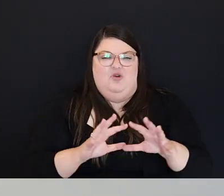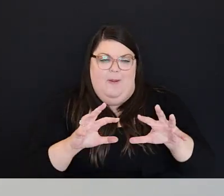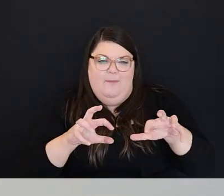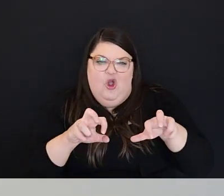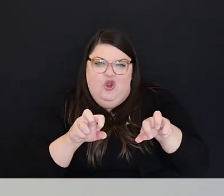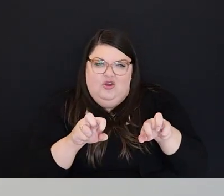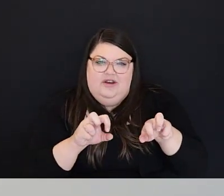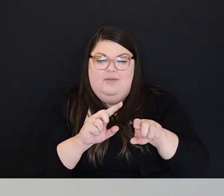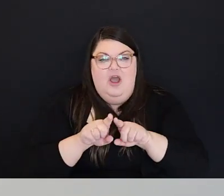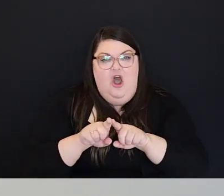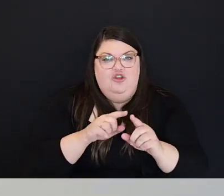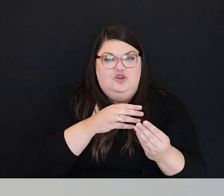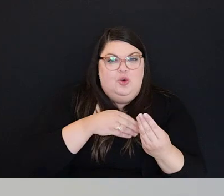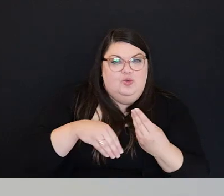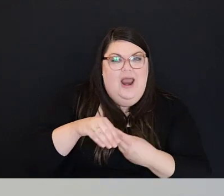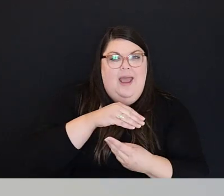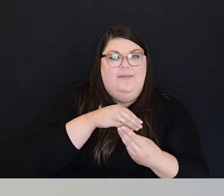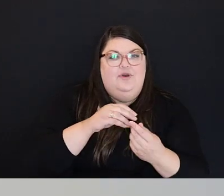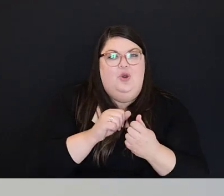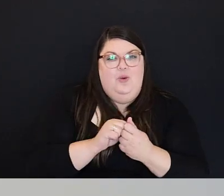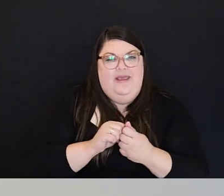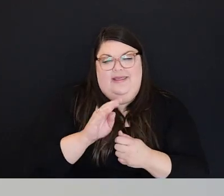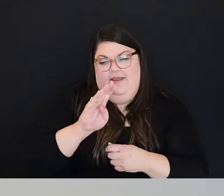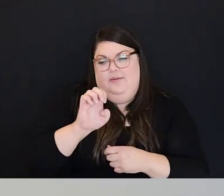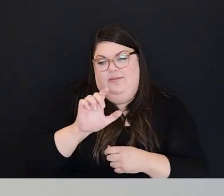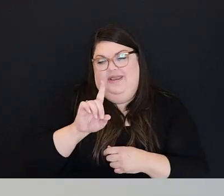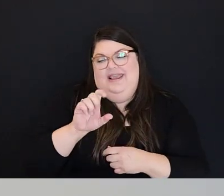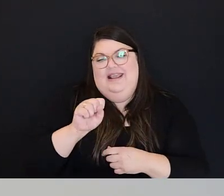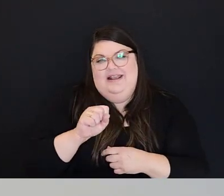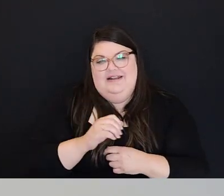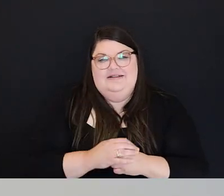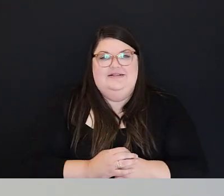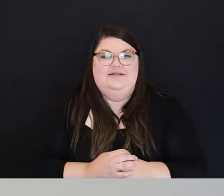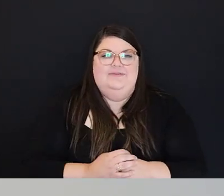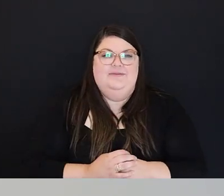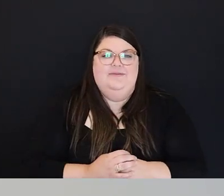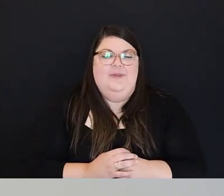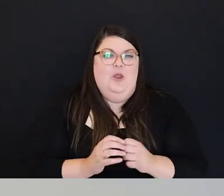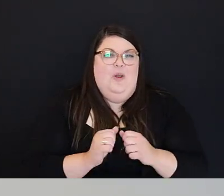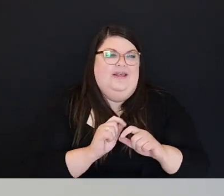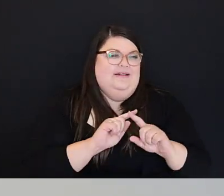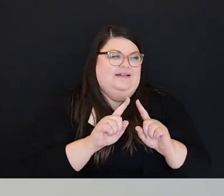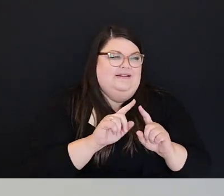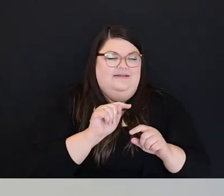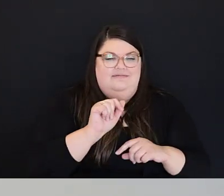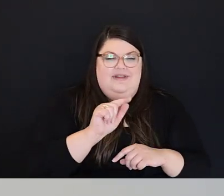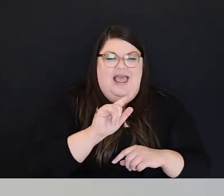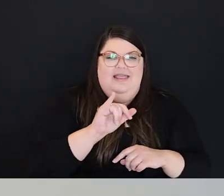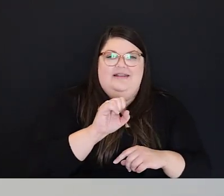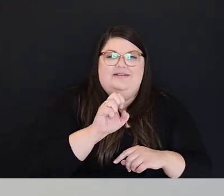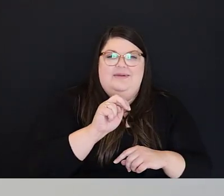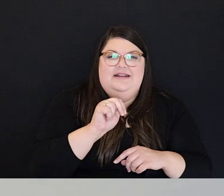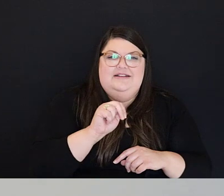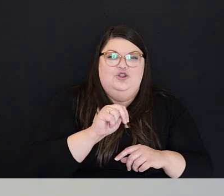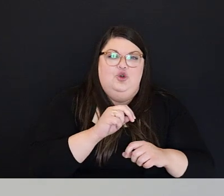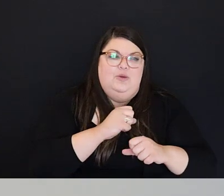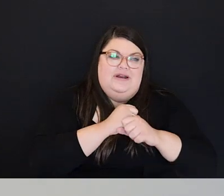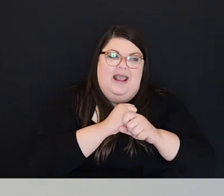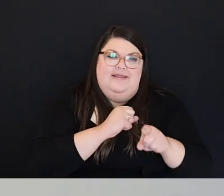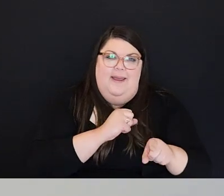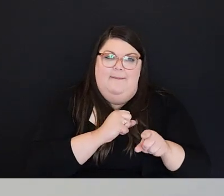but also wrapped with the beads, with the talismans to protect them and create this space